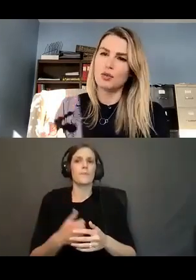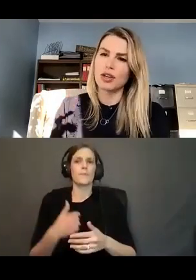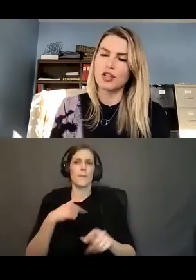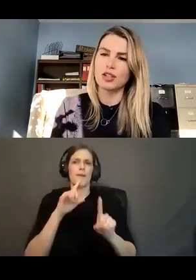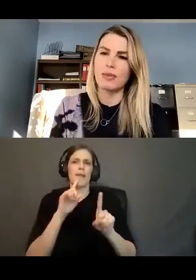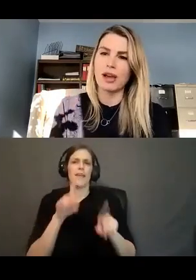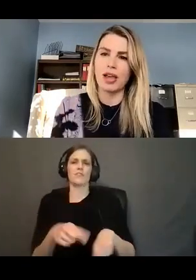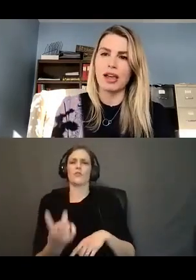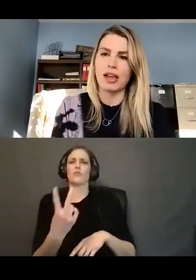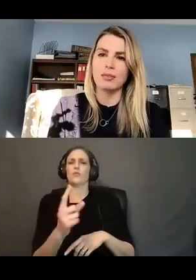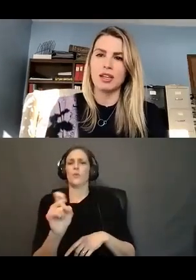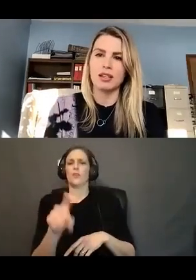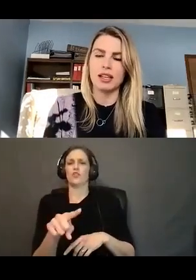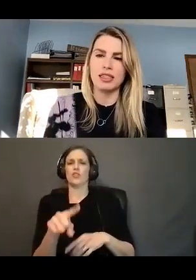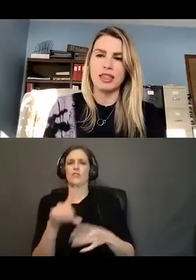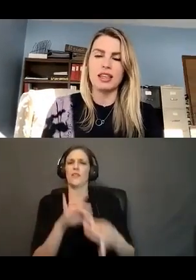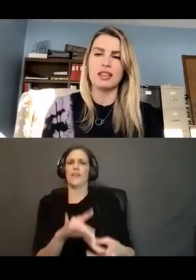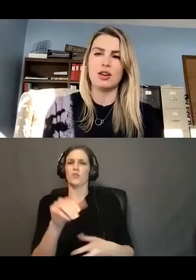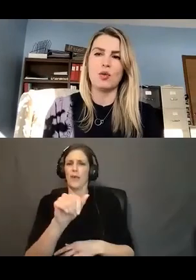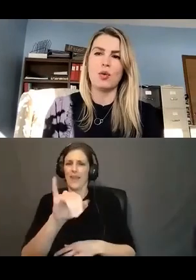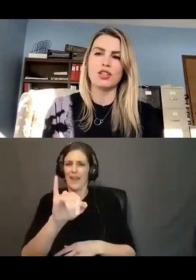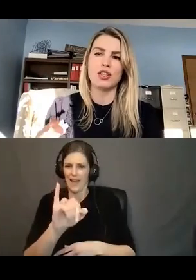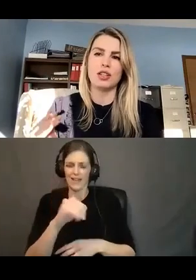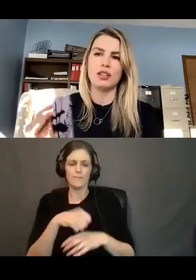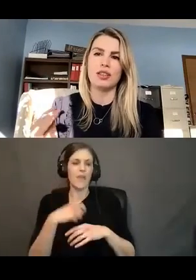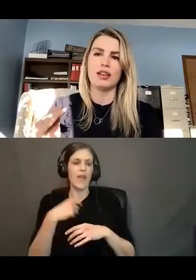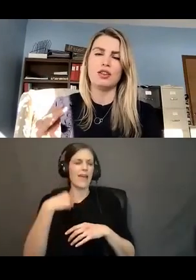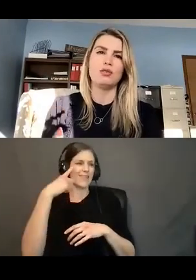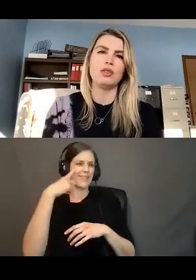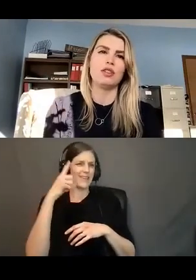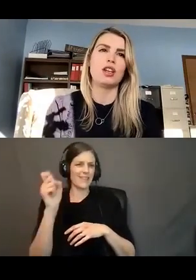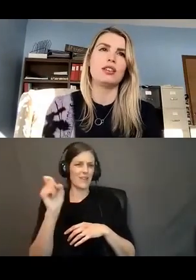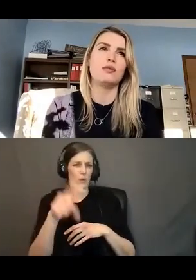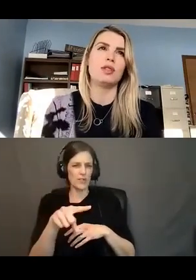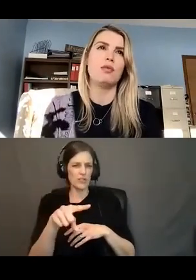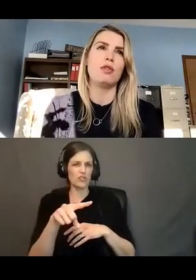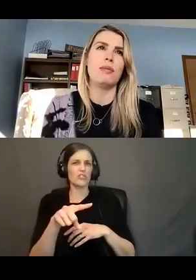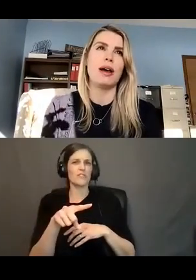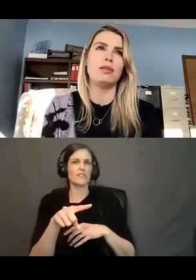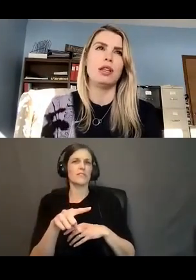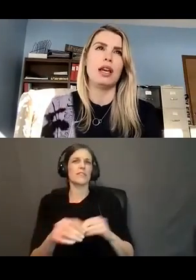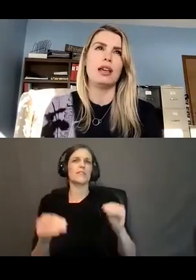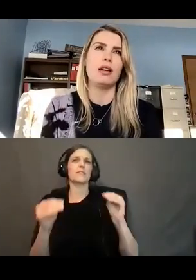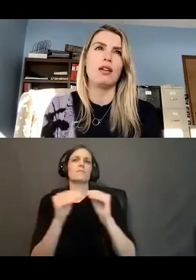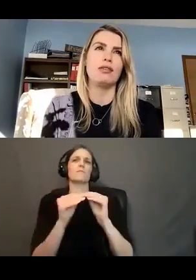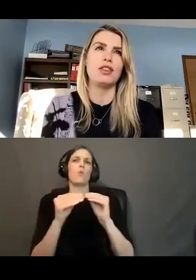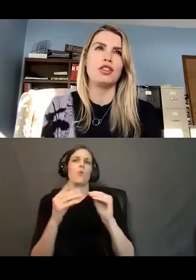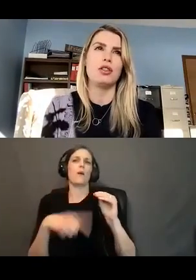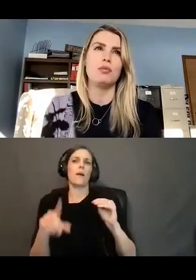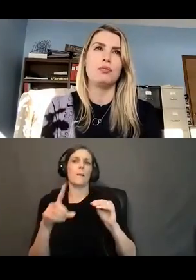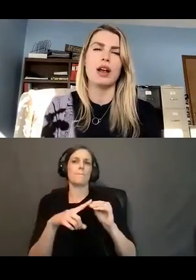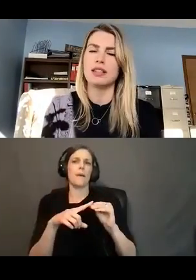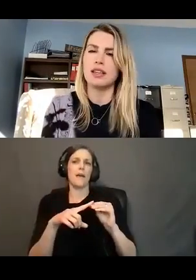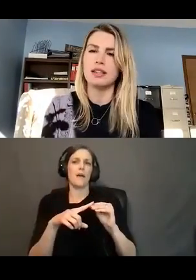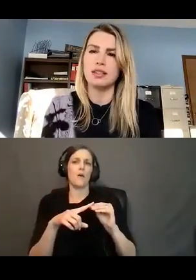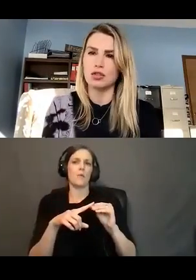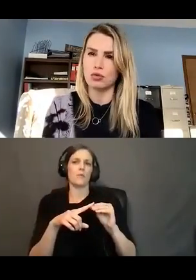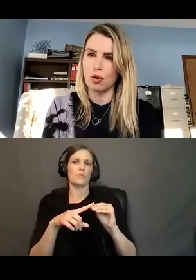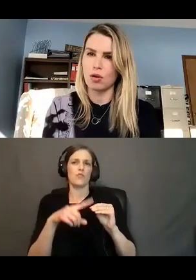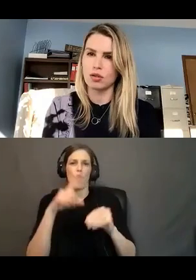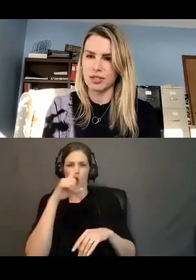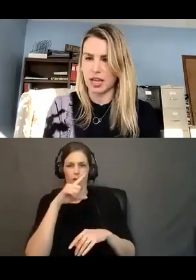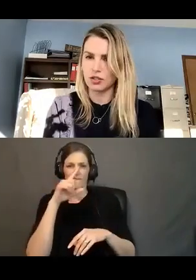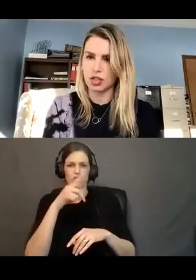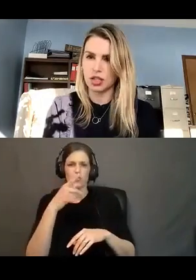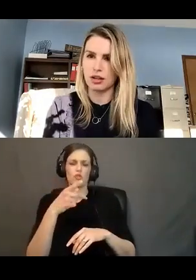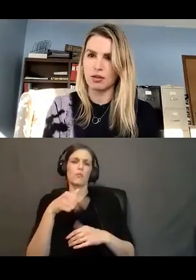2 questions about AI, because I think the question that you suggested was more about like artificial presence, like